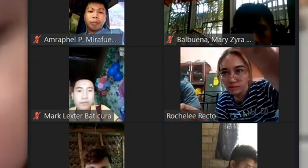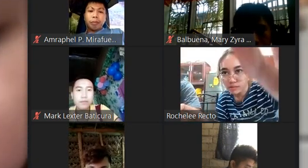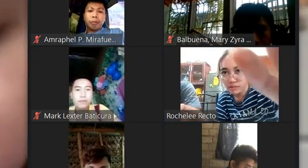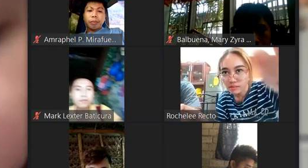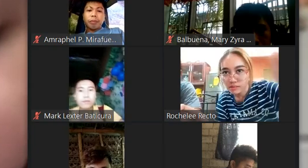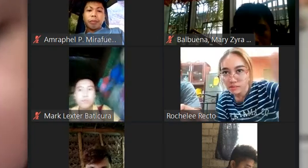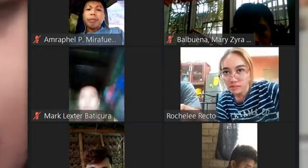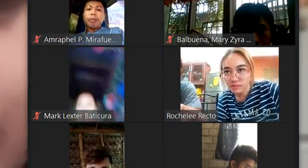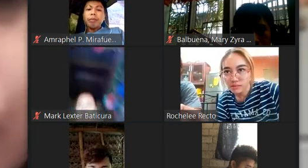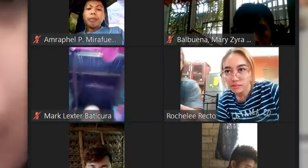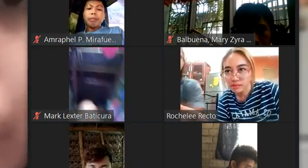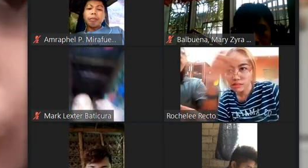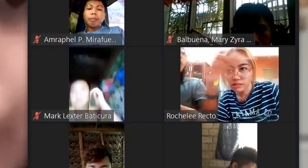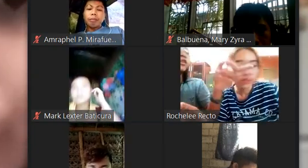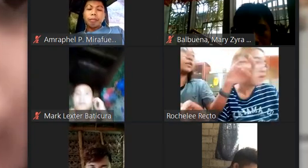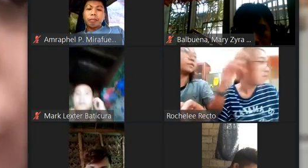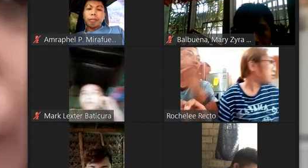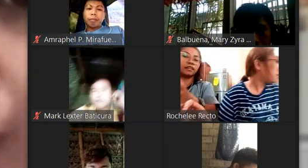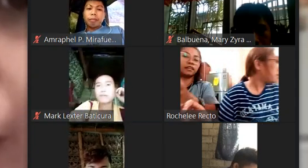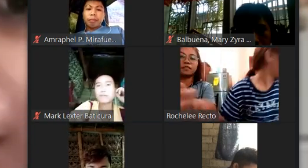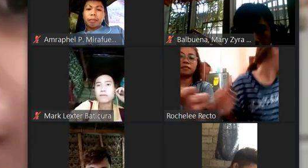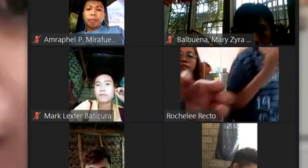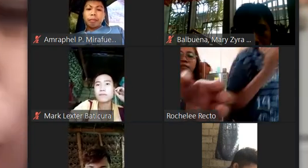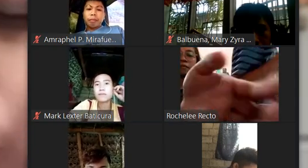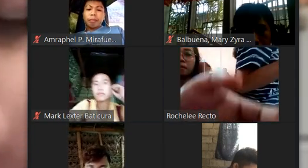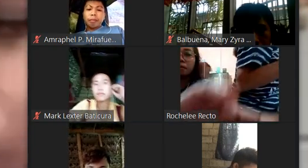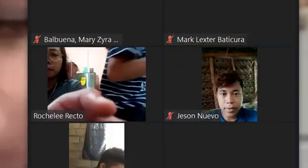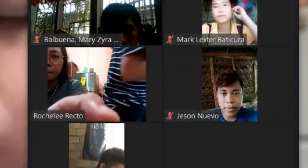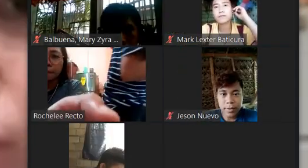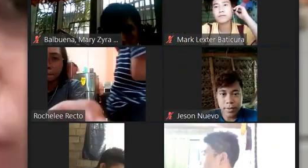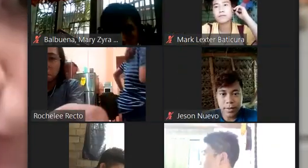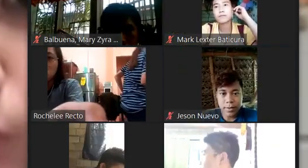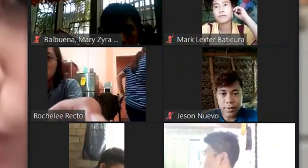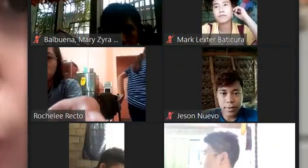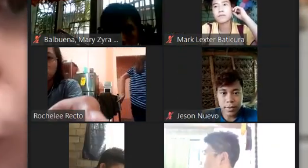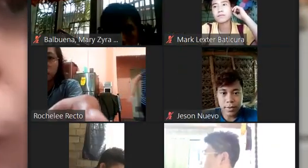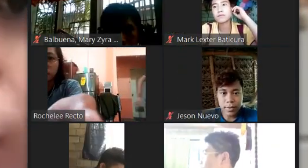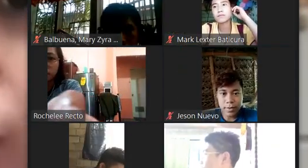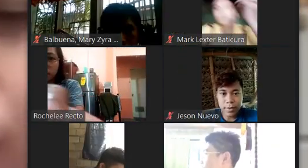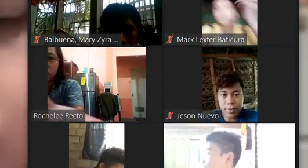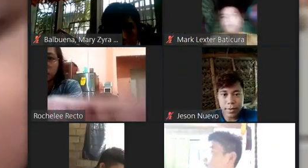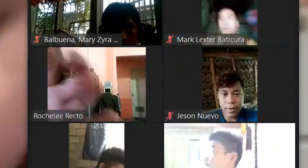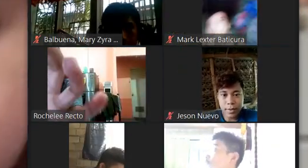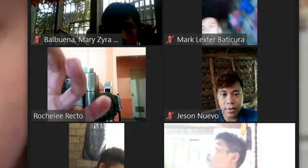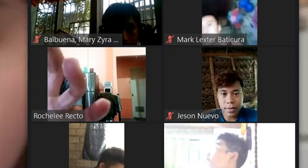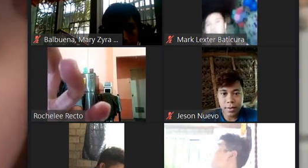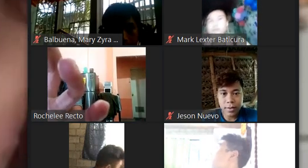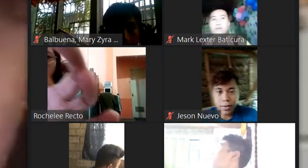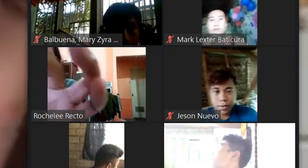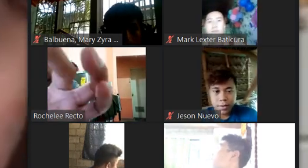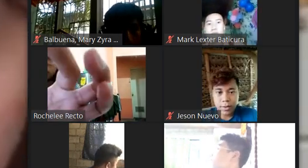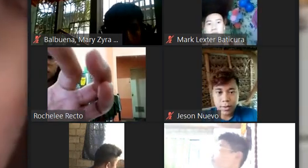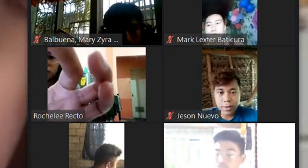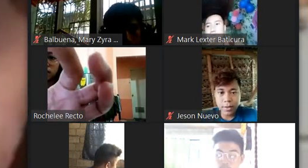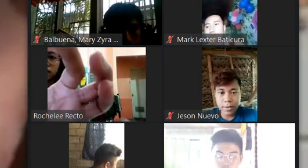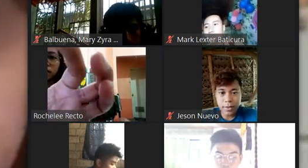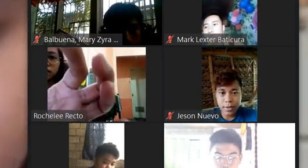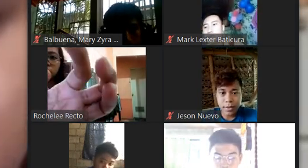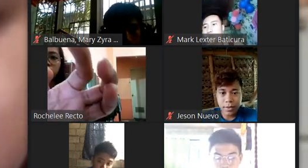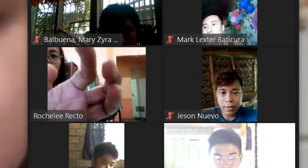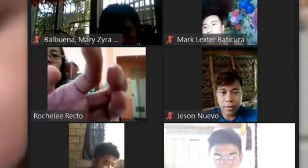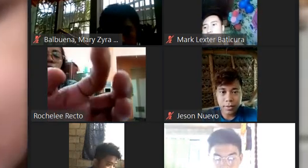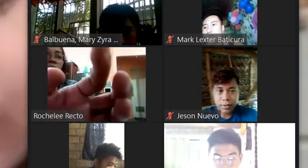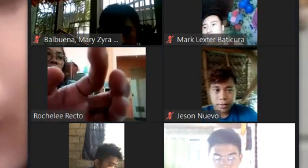that in the open forum, you can ask and we will try to address your concern. And then,